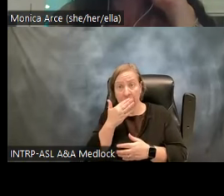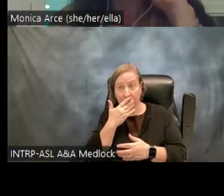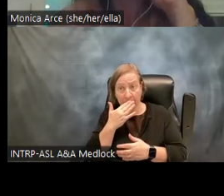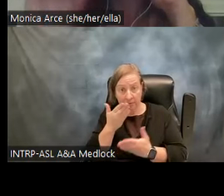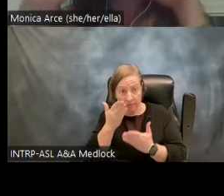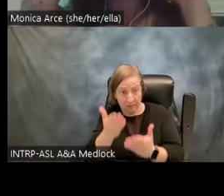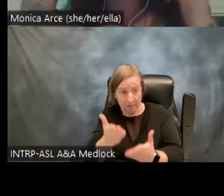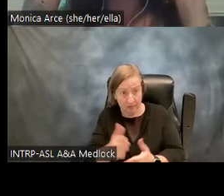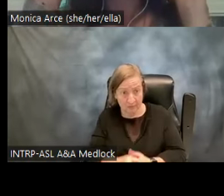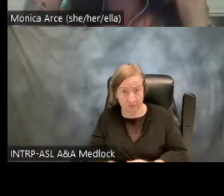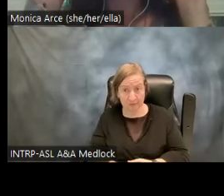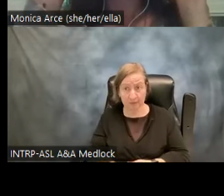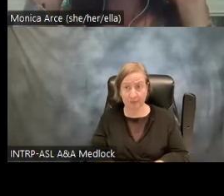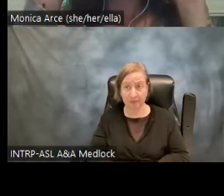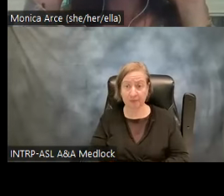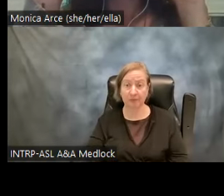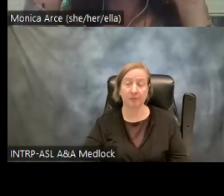proposed?